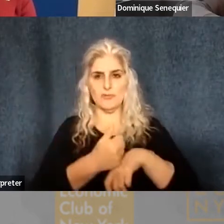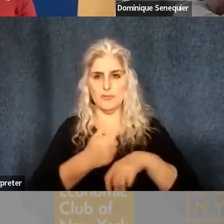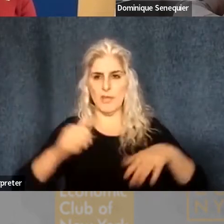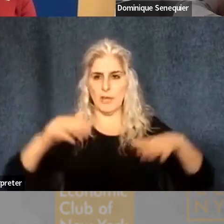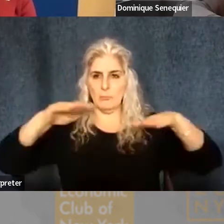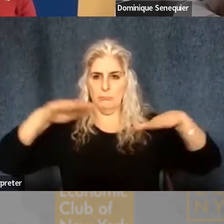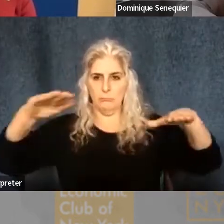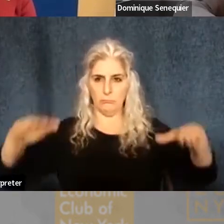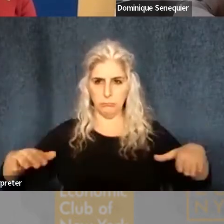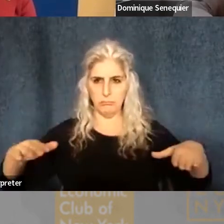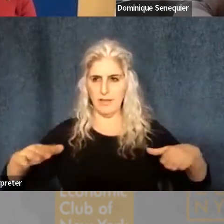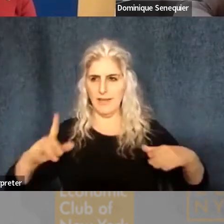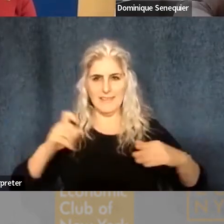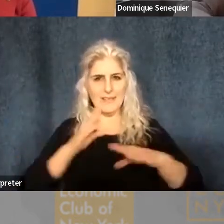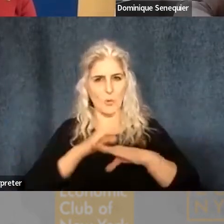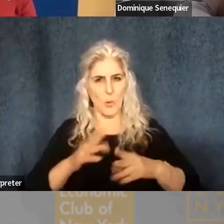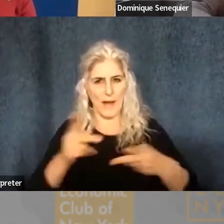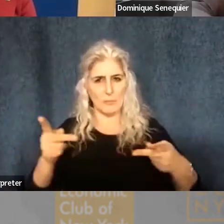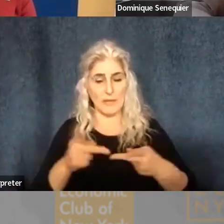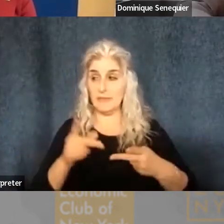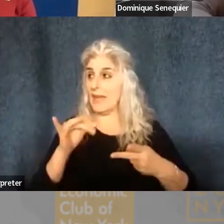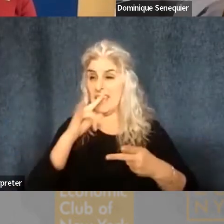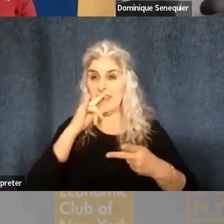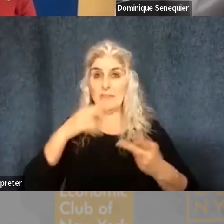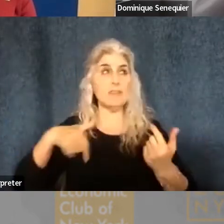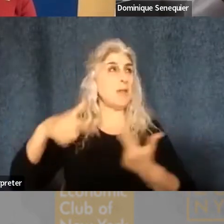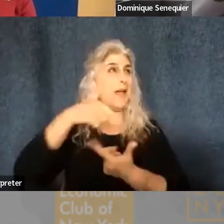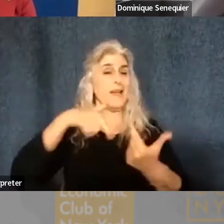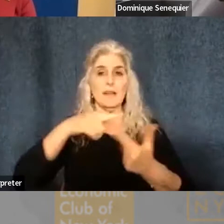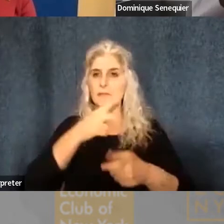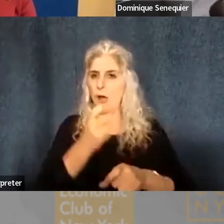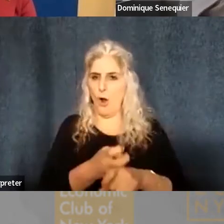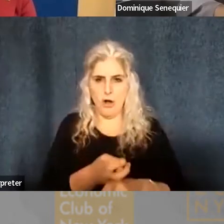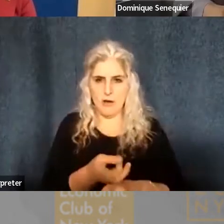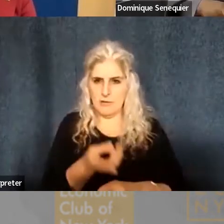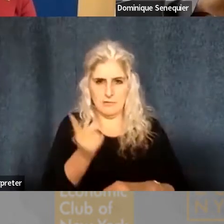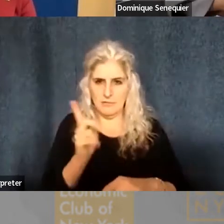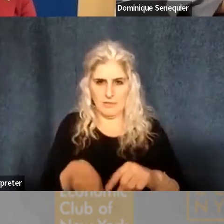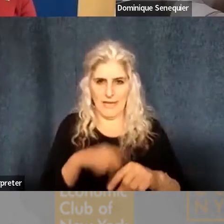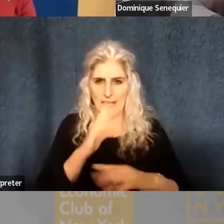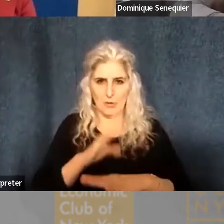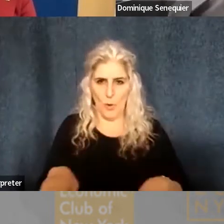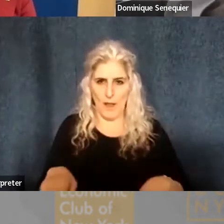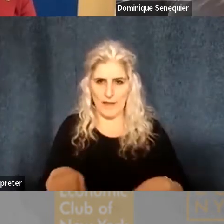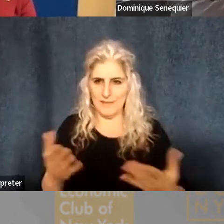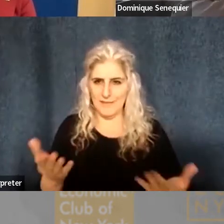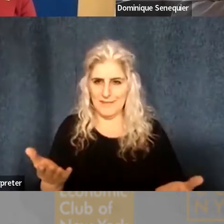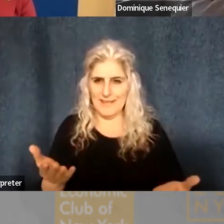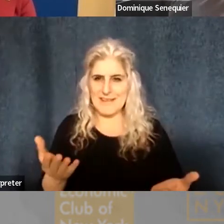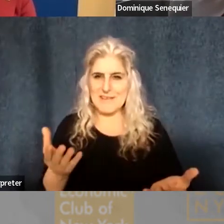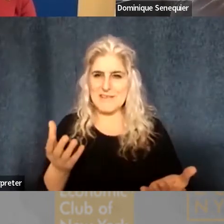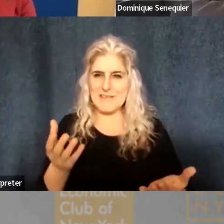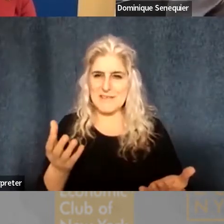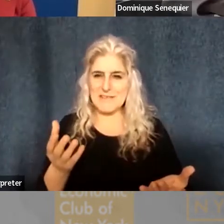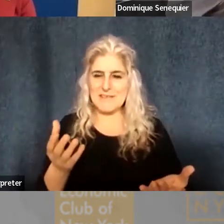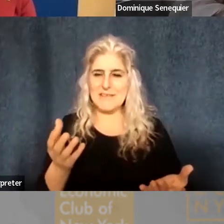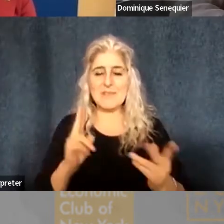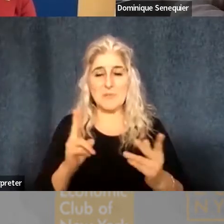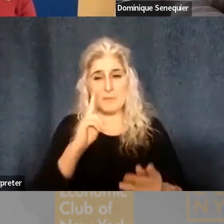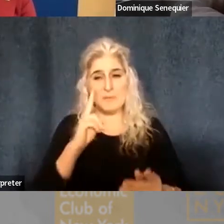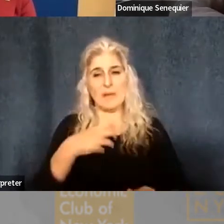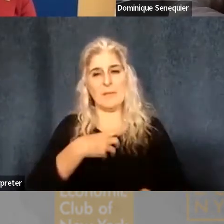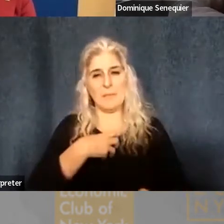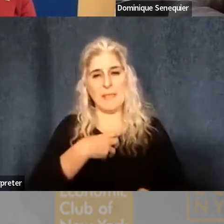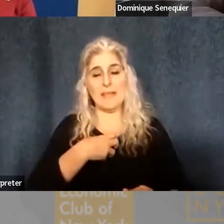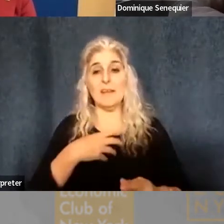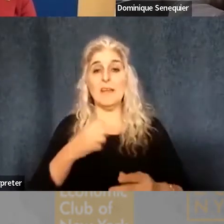quietly, and if your kids are around, it's not so easy. So because of my